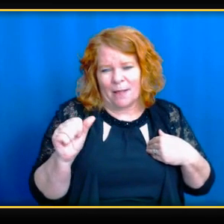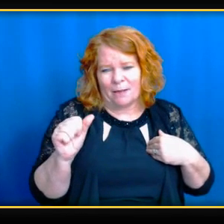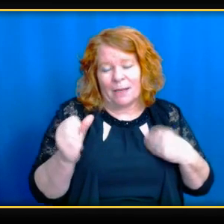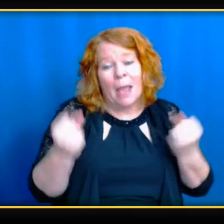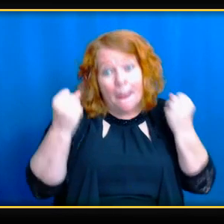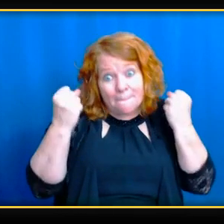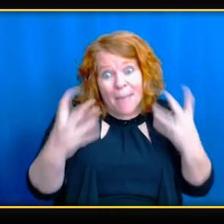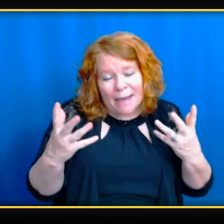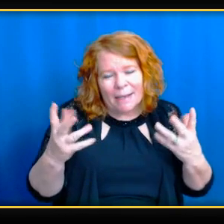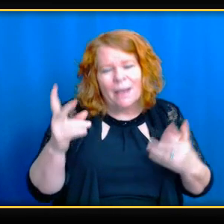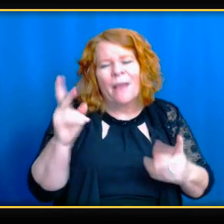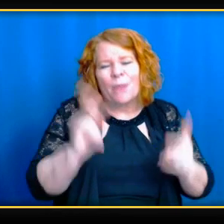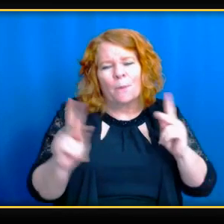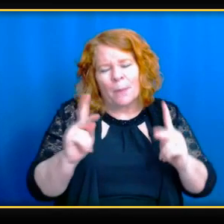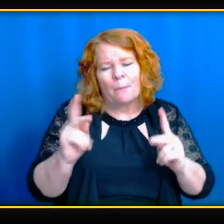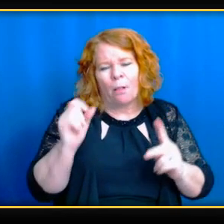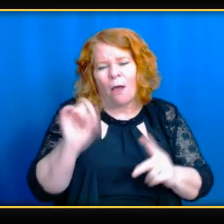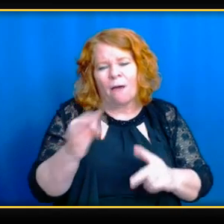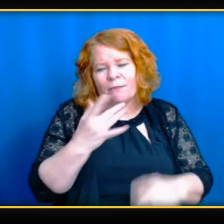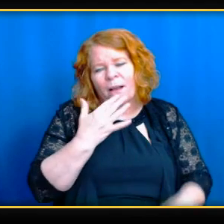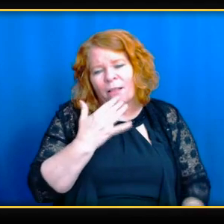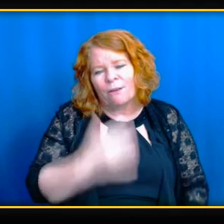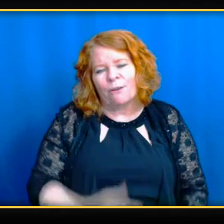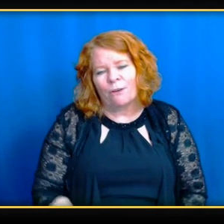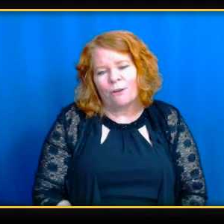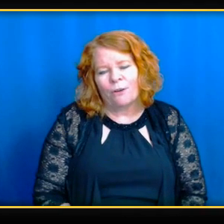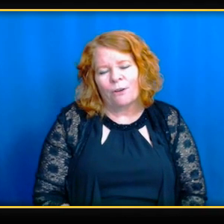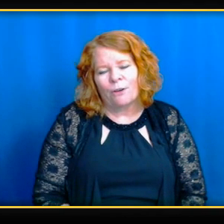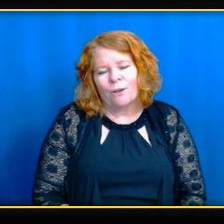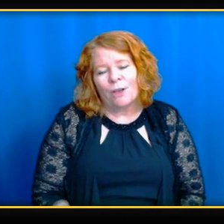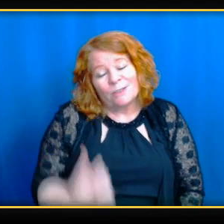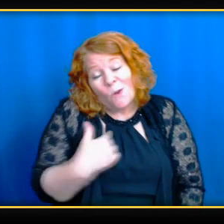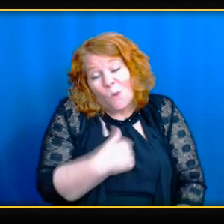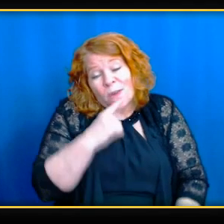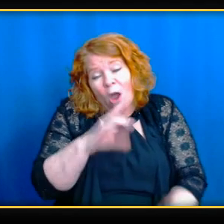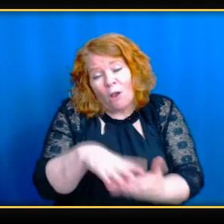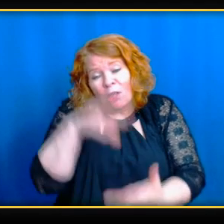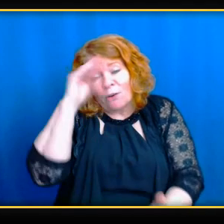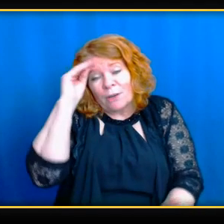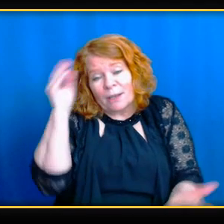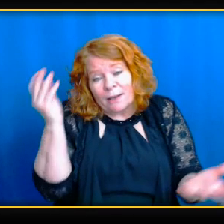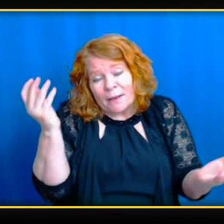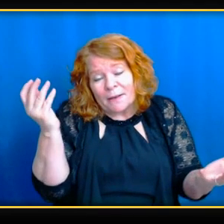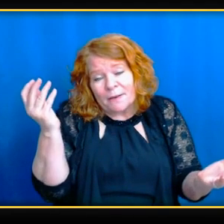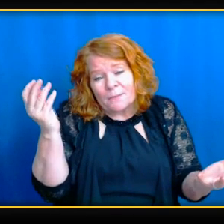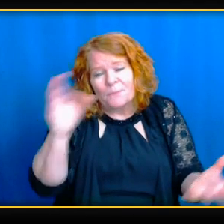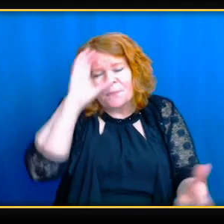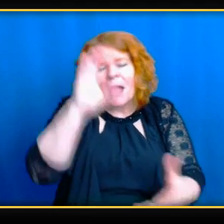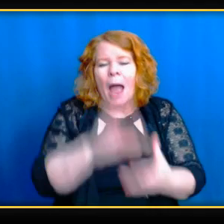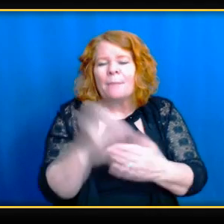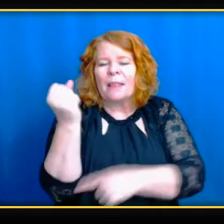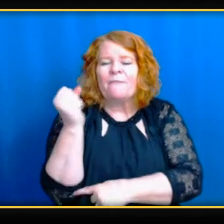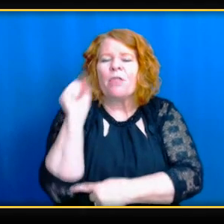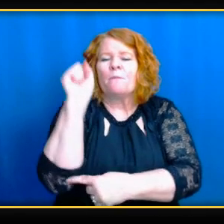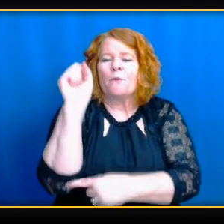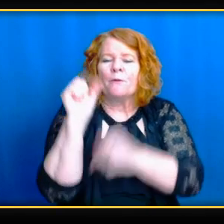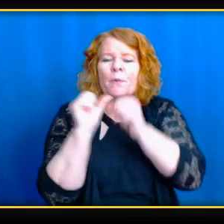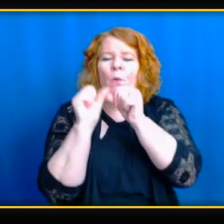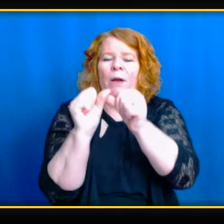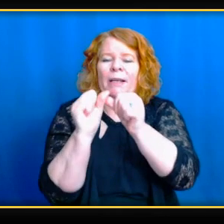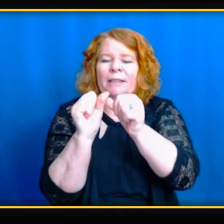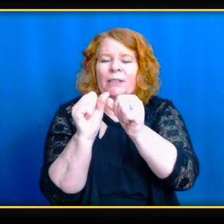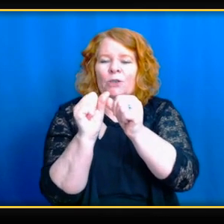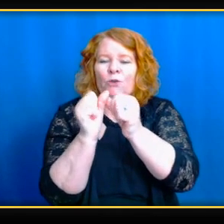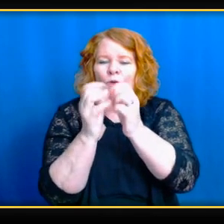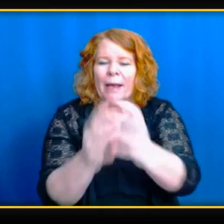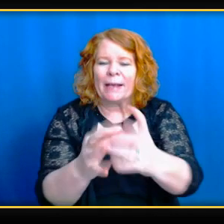So we're learning. I believe that our movement will continue to expand, and that as we come